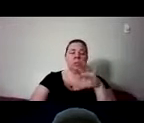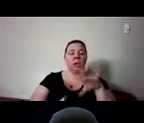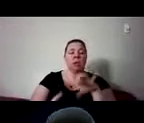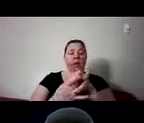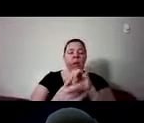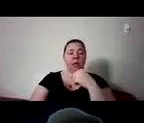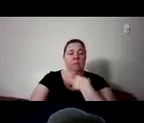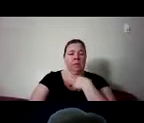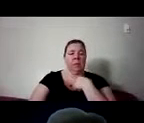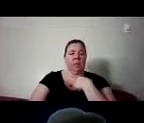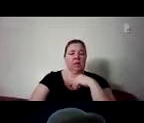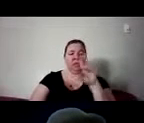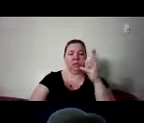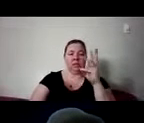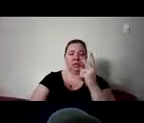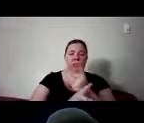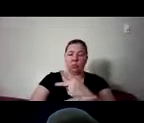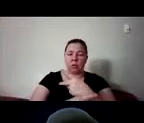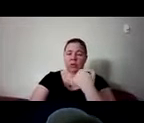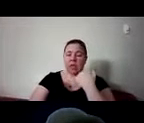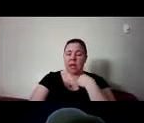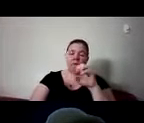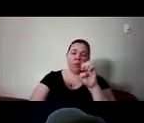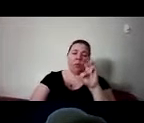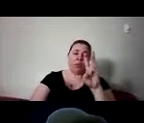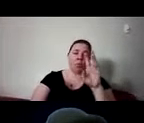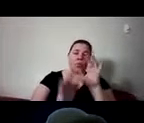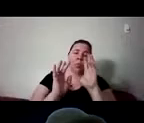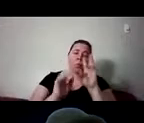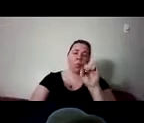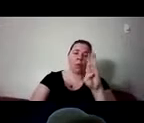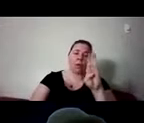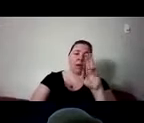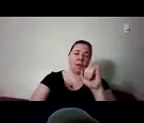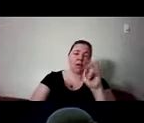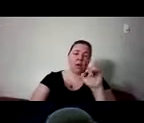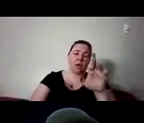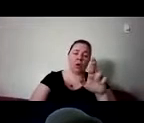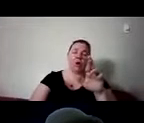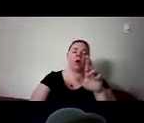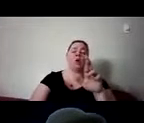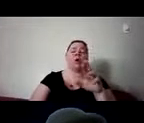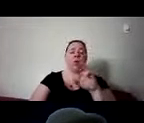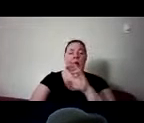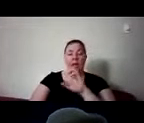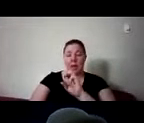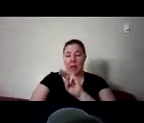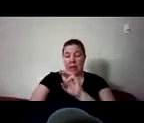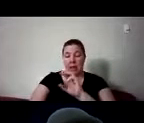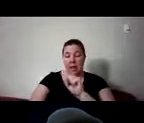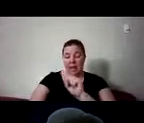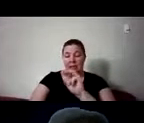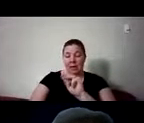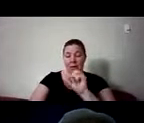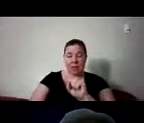suite of about 6 products. It has our webinar platform that I mentioned to you guys. It has our SMS, MMS. If you're used to